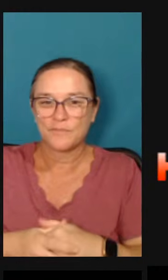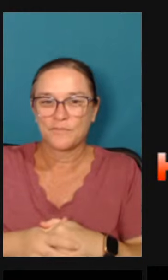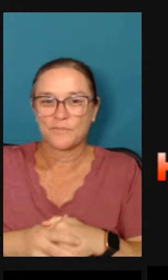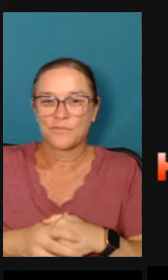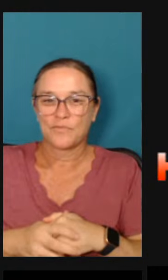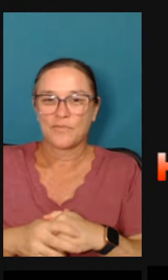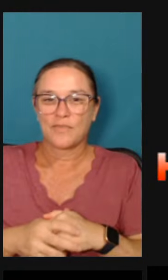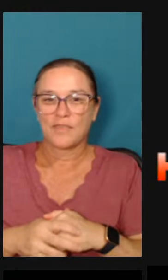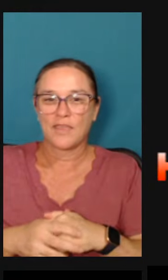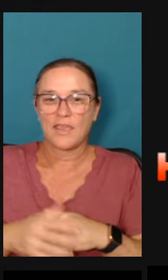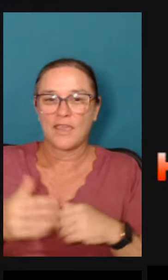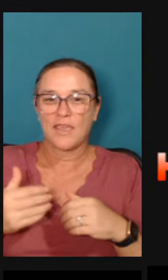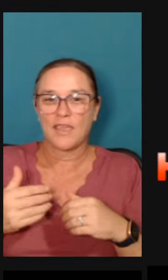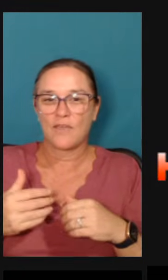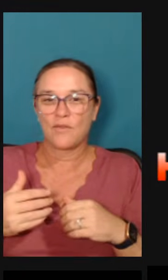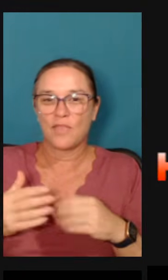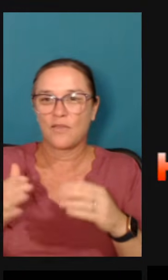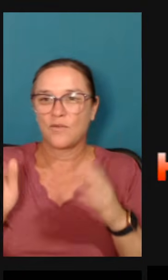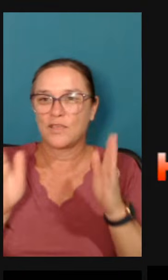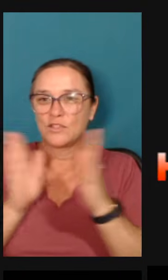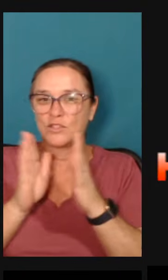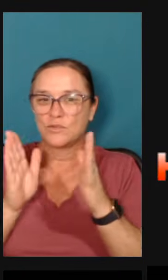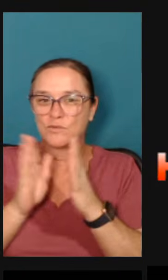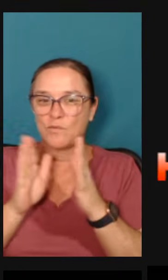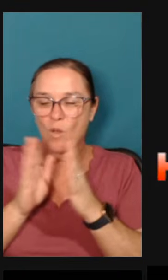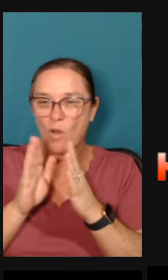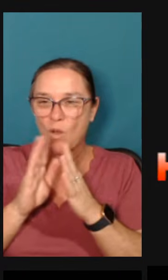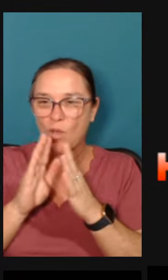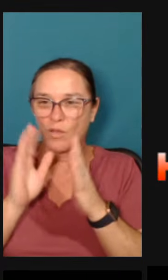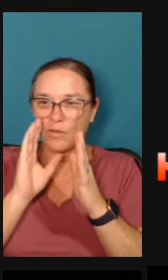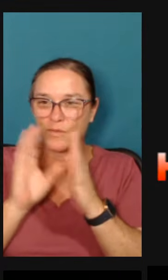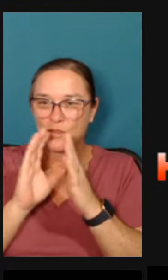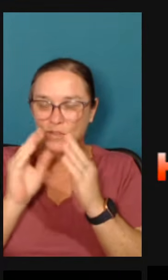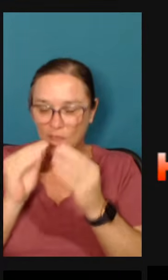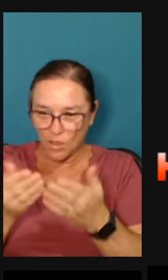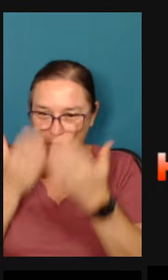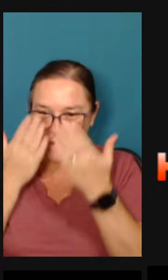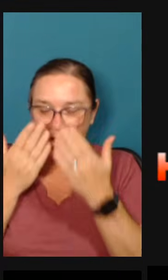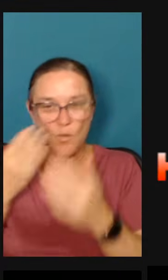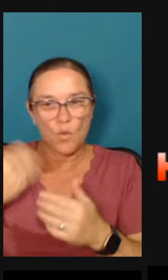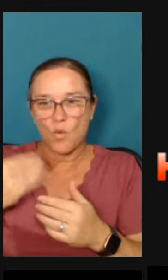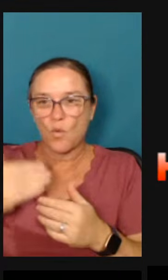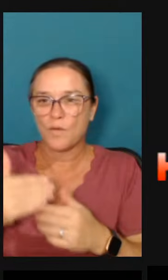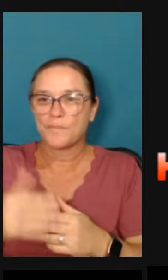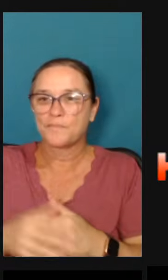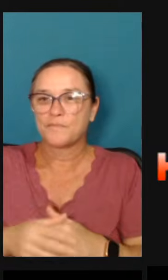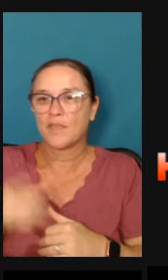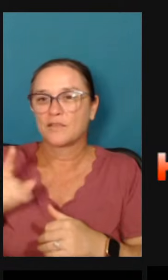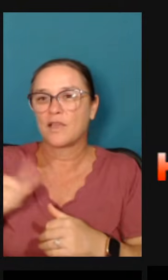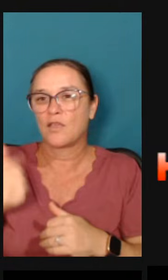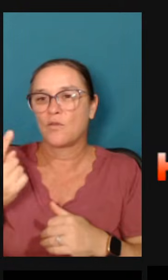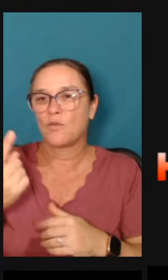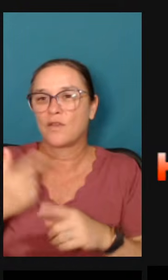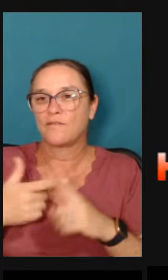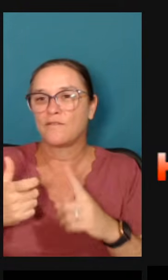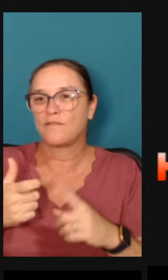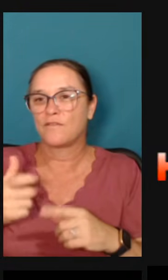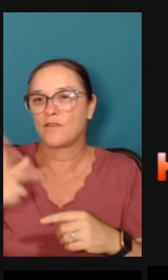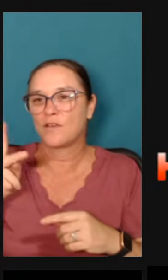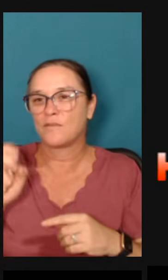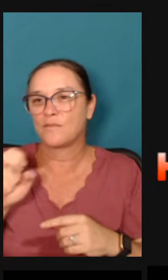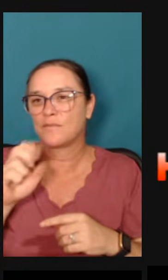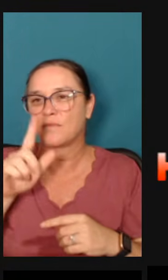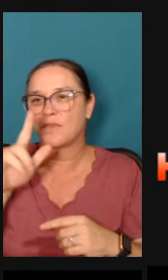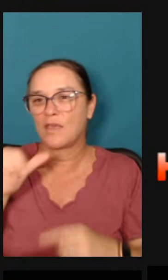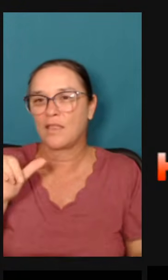you could really see it in that close up of hers. Right. And here's another one from Kelly on the video.